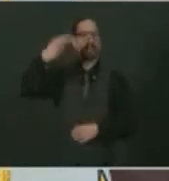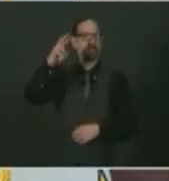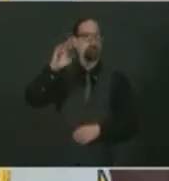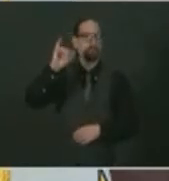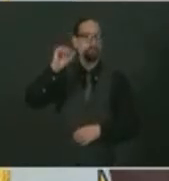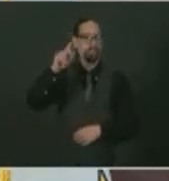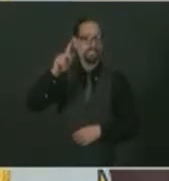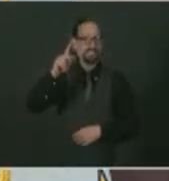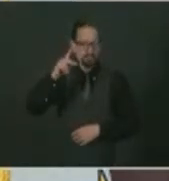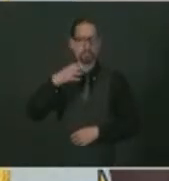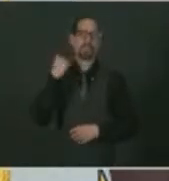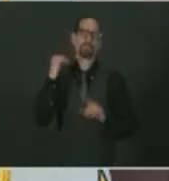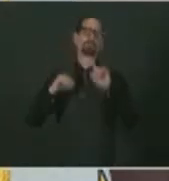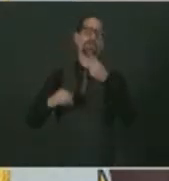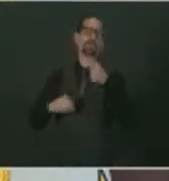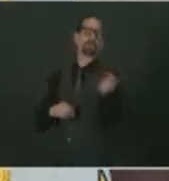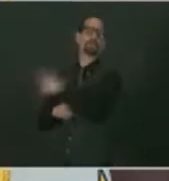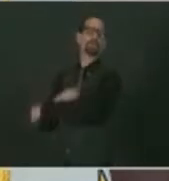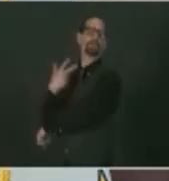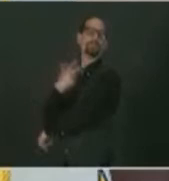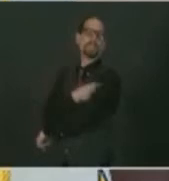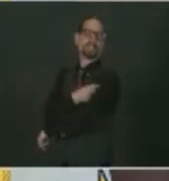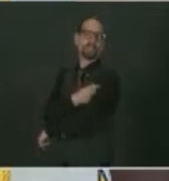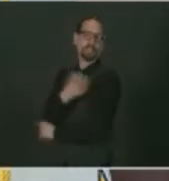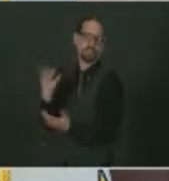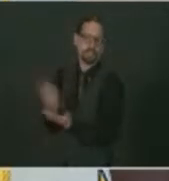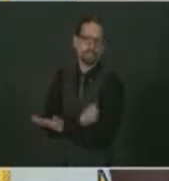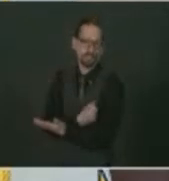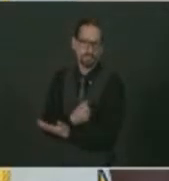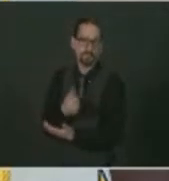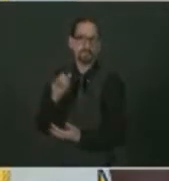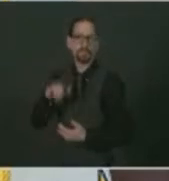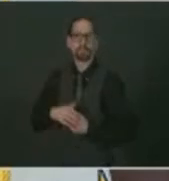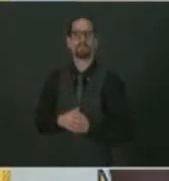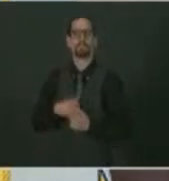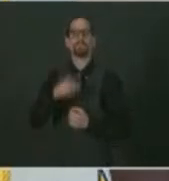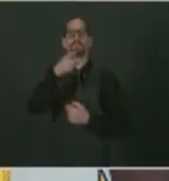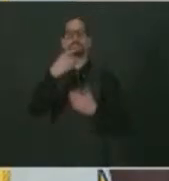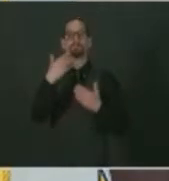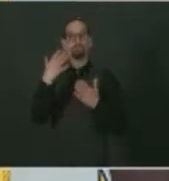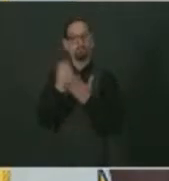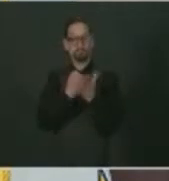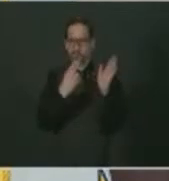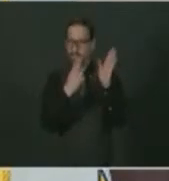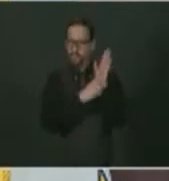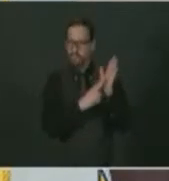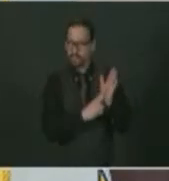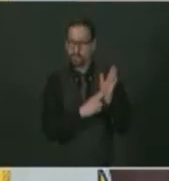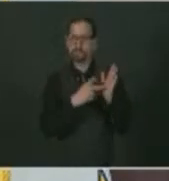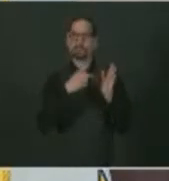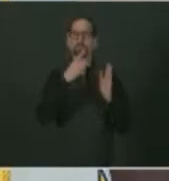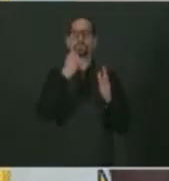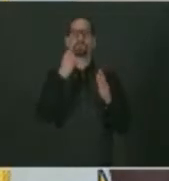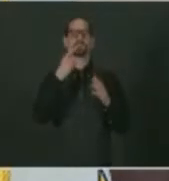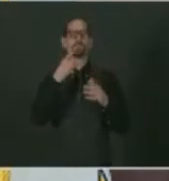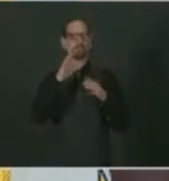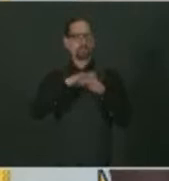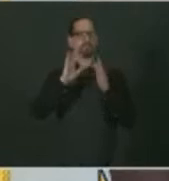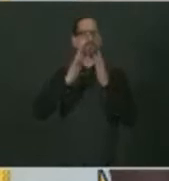people who want to sign up for the vaccine interest notification list, I'll share the website and phone number one more time: